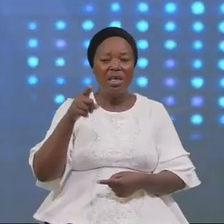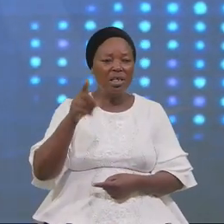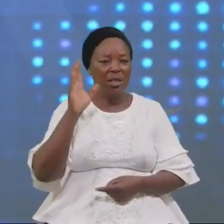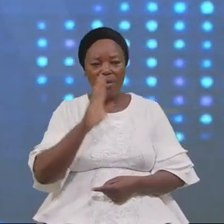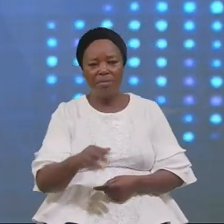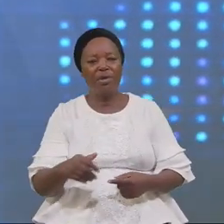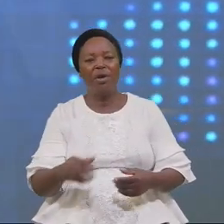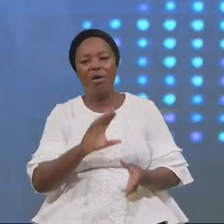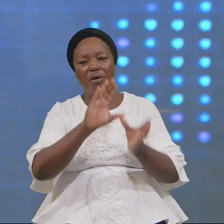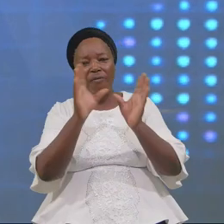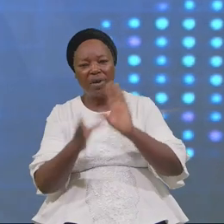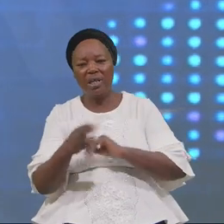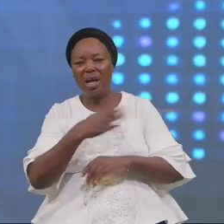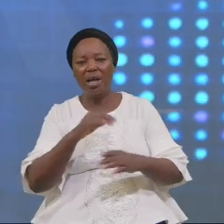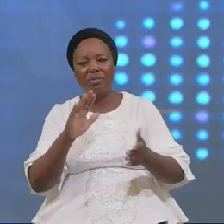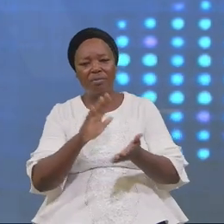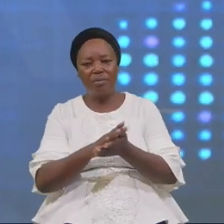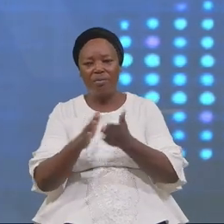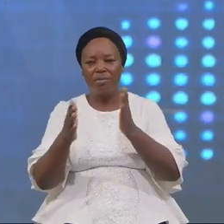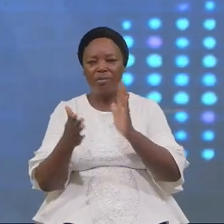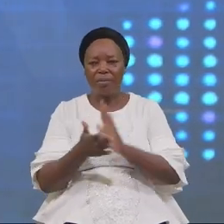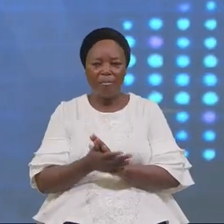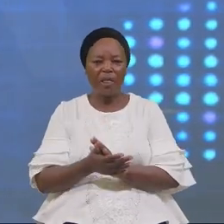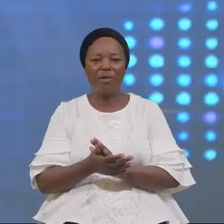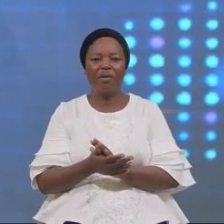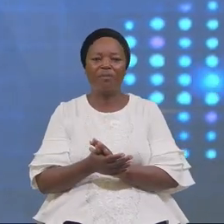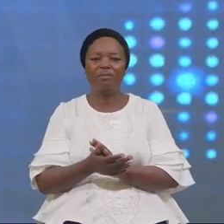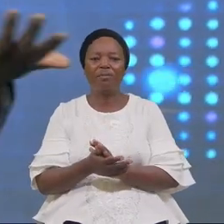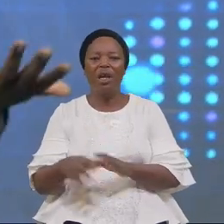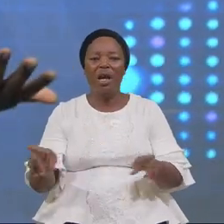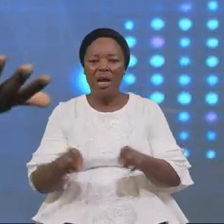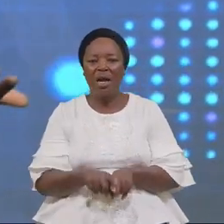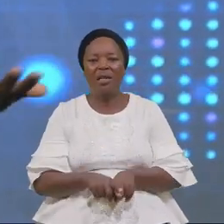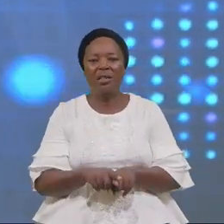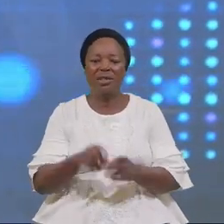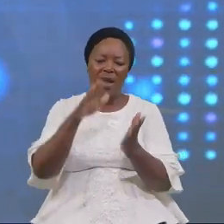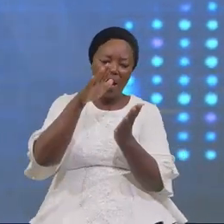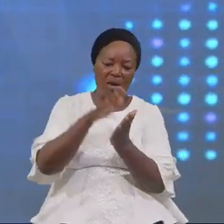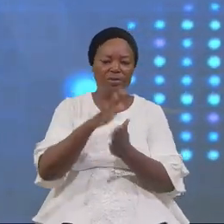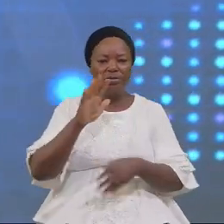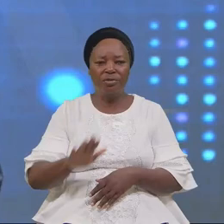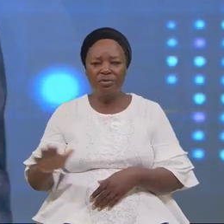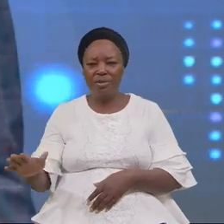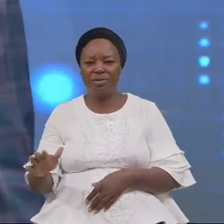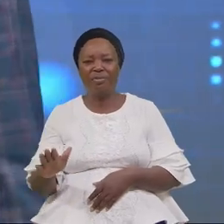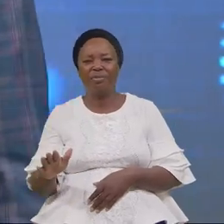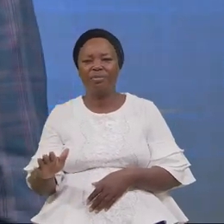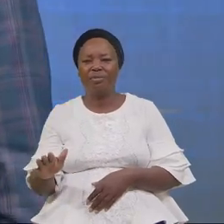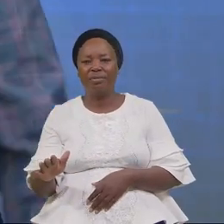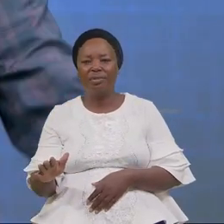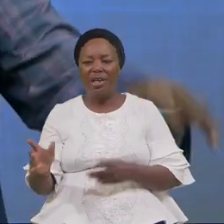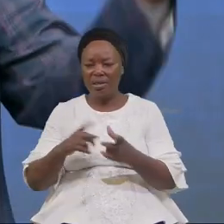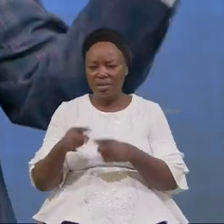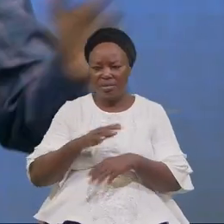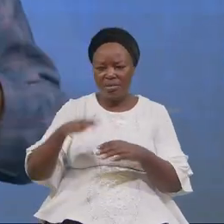and become as little children. And children don't know, I'm number one,